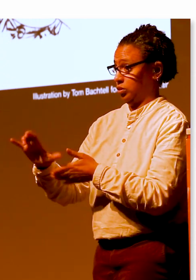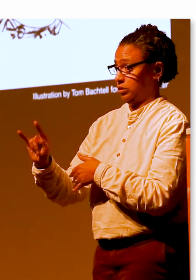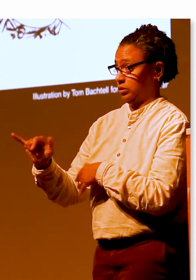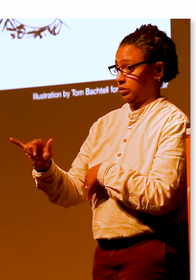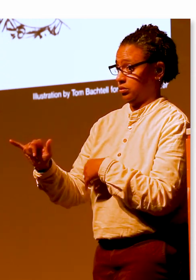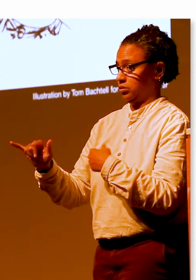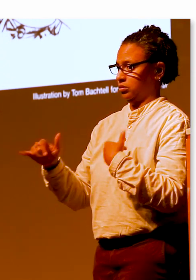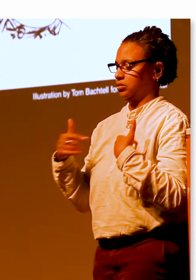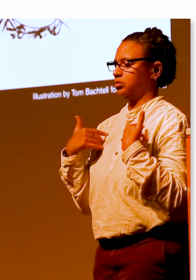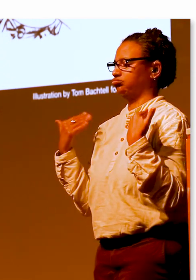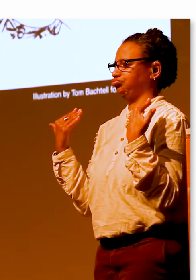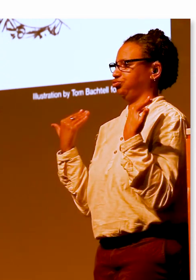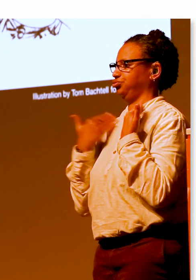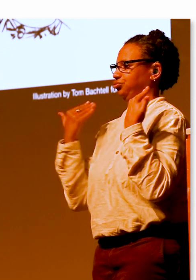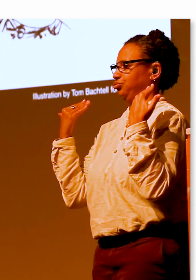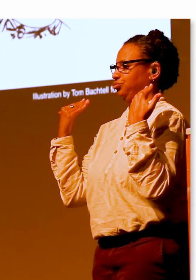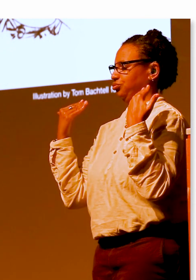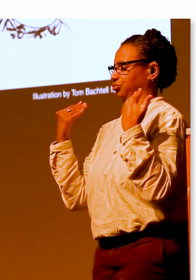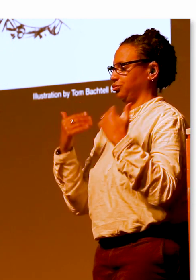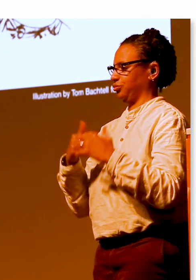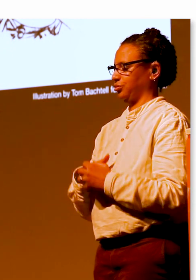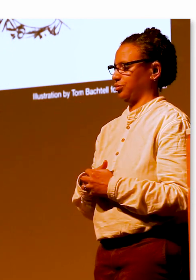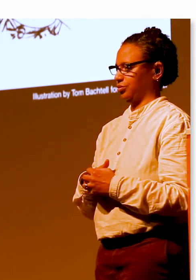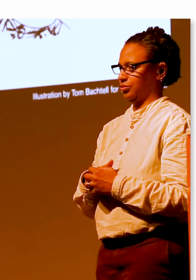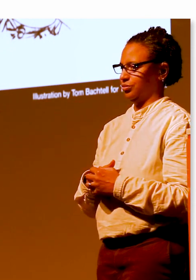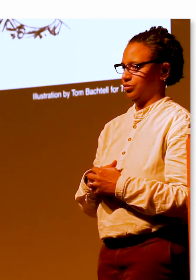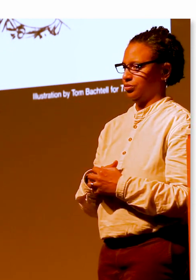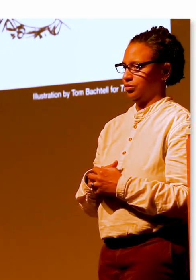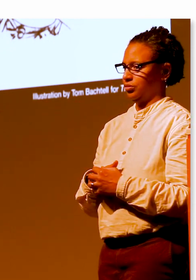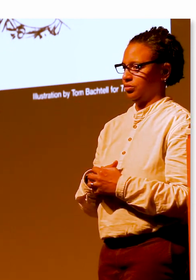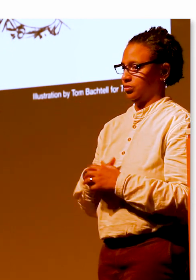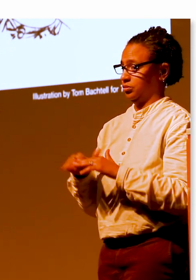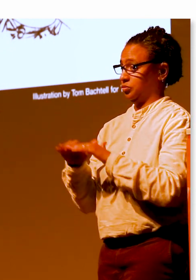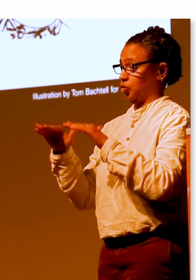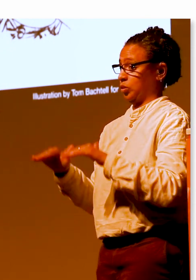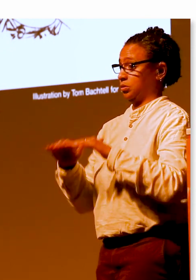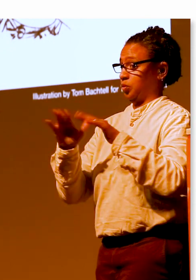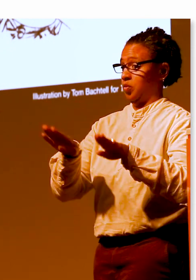and was bouncing around to openings to get food and to see art,